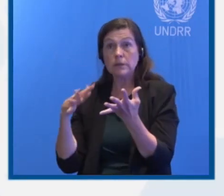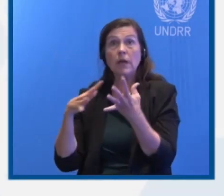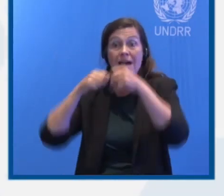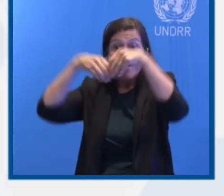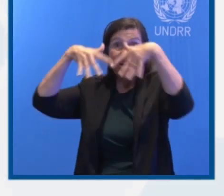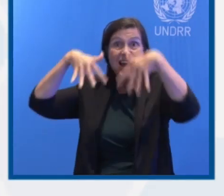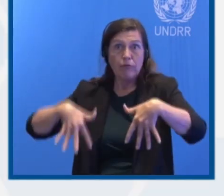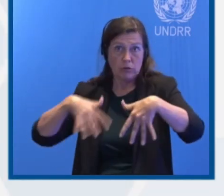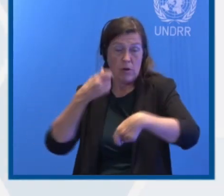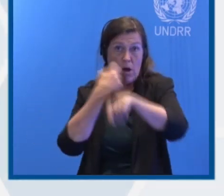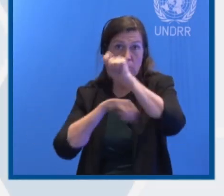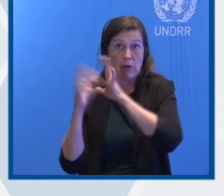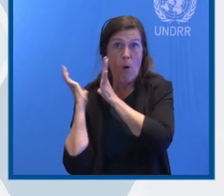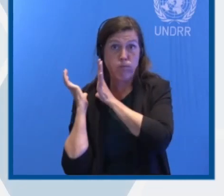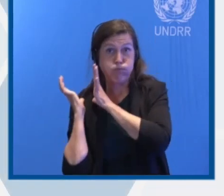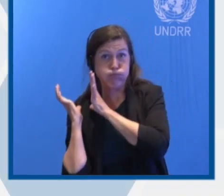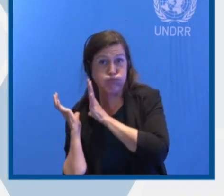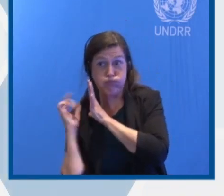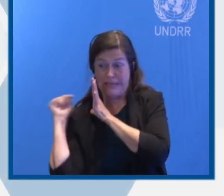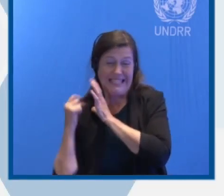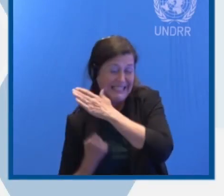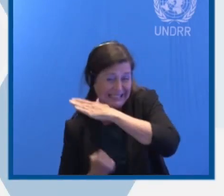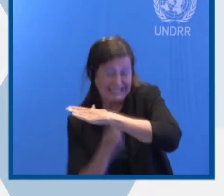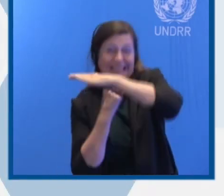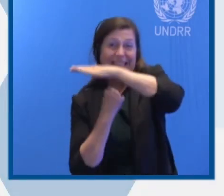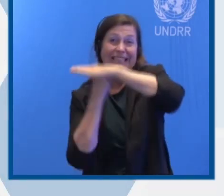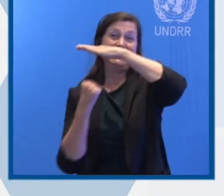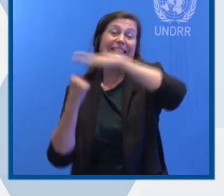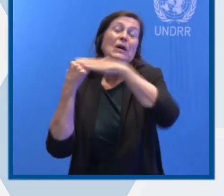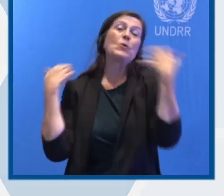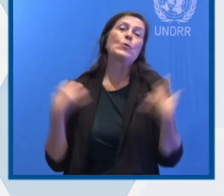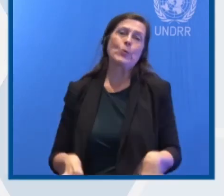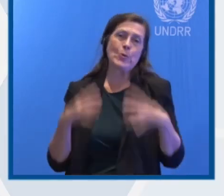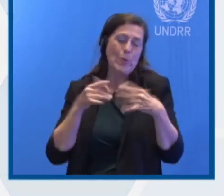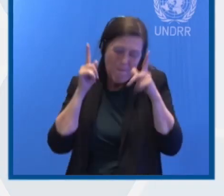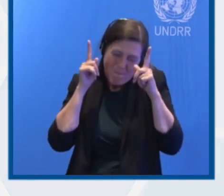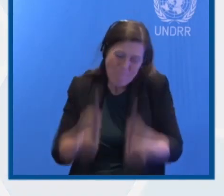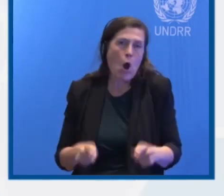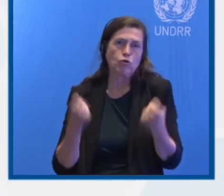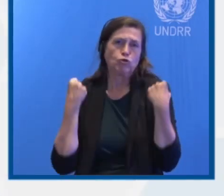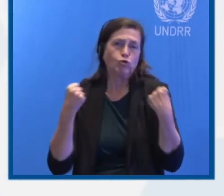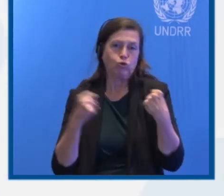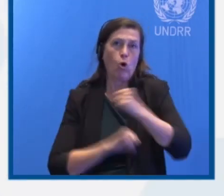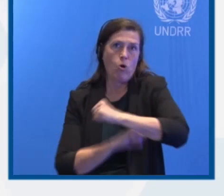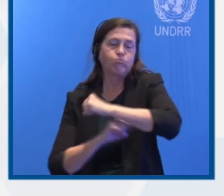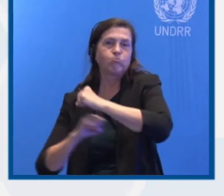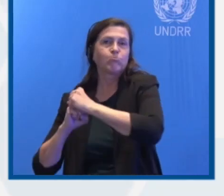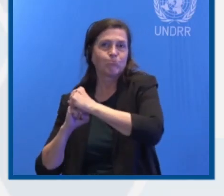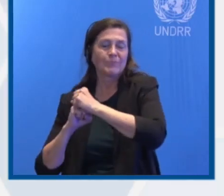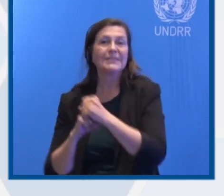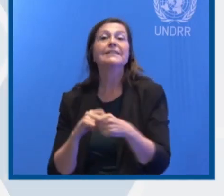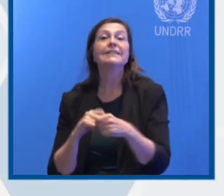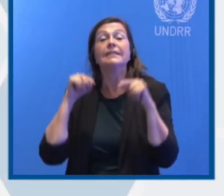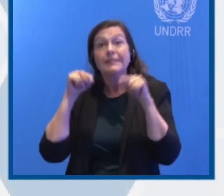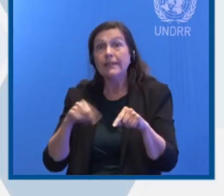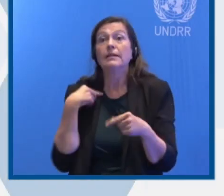even more key. So since we're talking about the future, who's going to be in that future? It's our next generations to come. So when